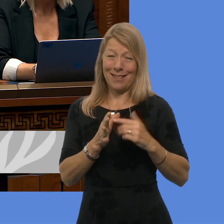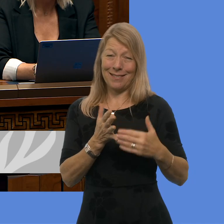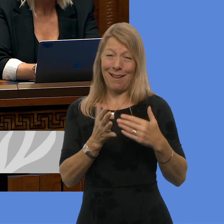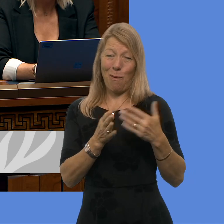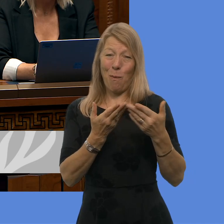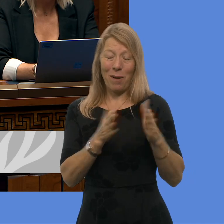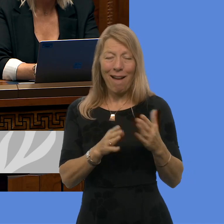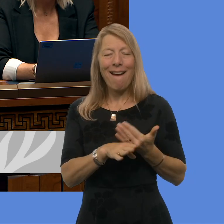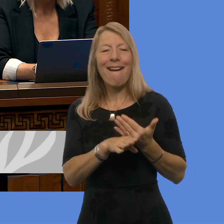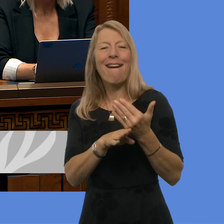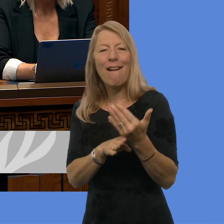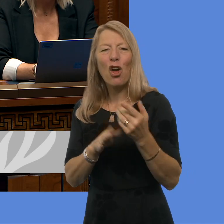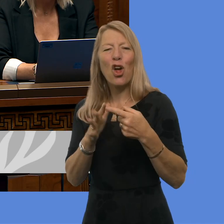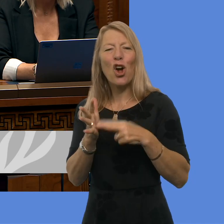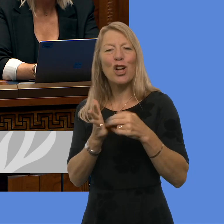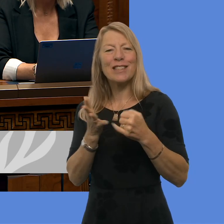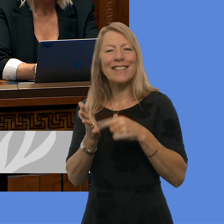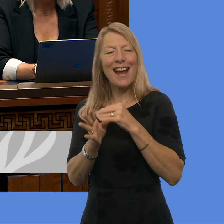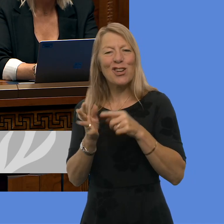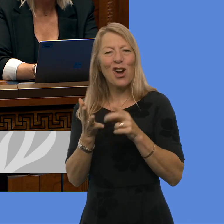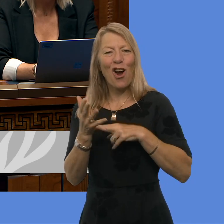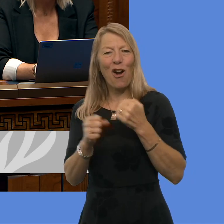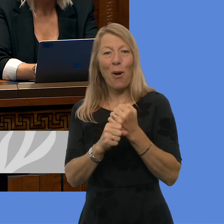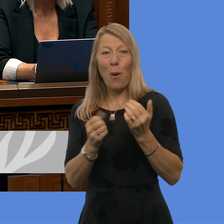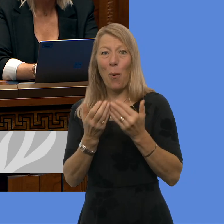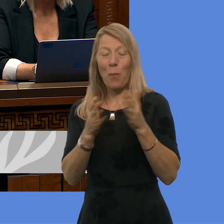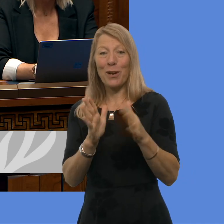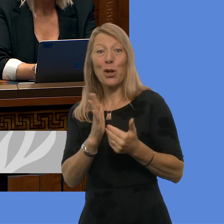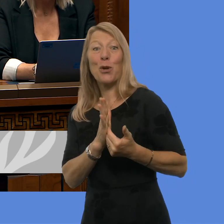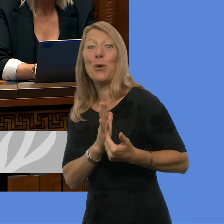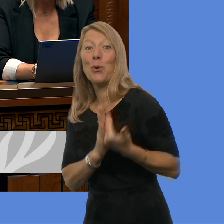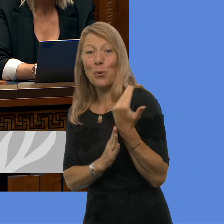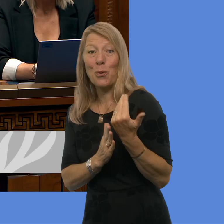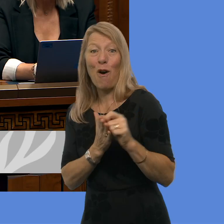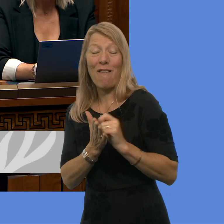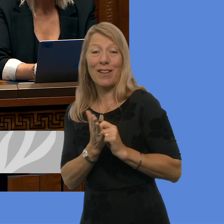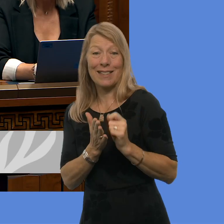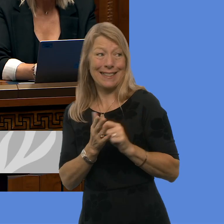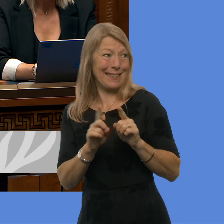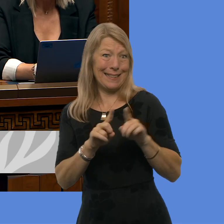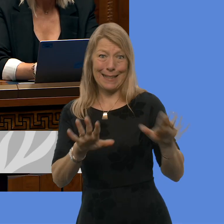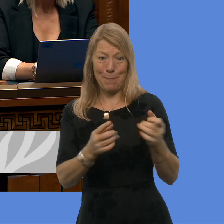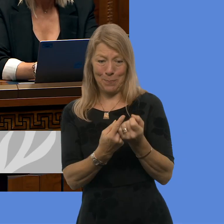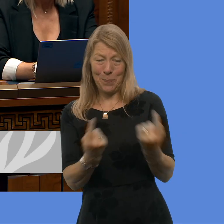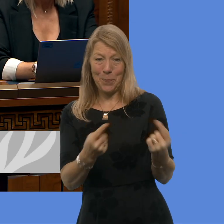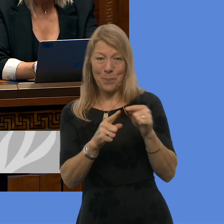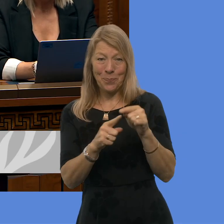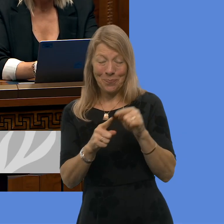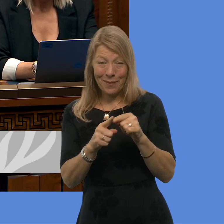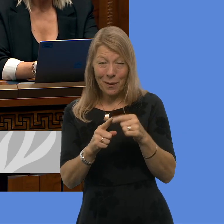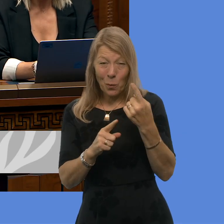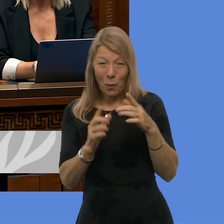Young opening in its new North West regional office at the Plaza. In addition, and then even in the last week, we've had the Seagate